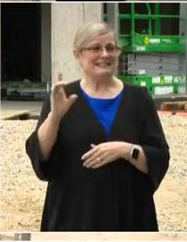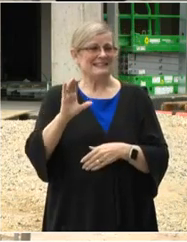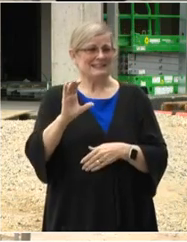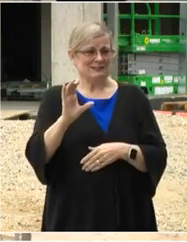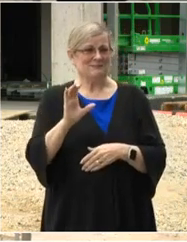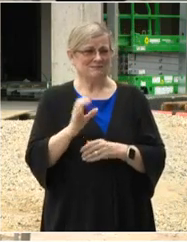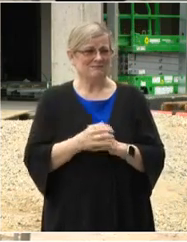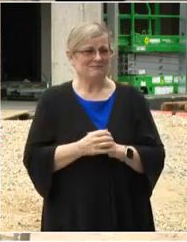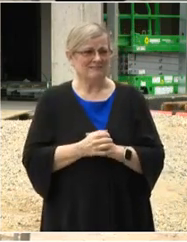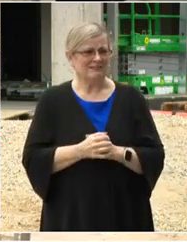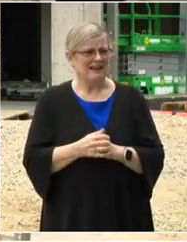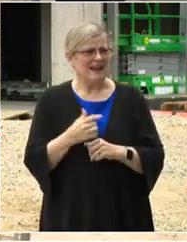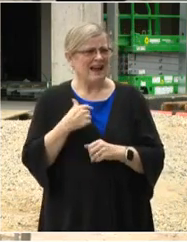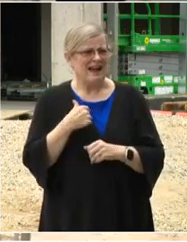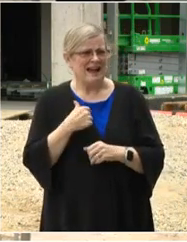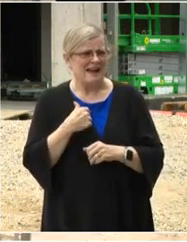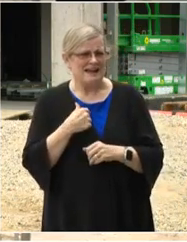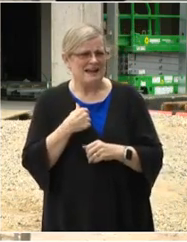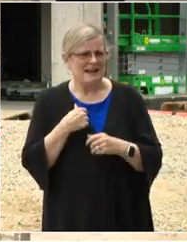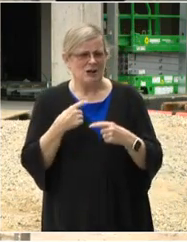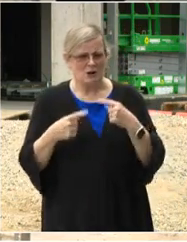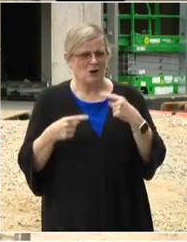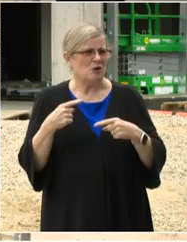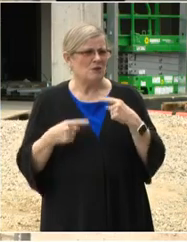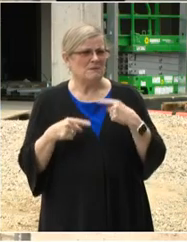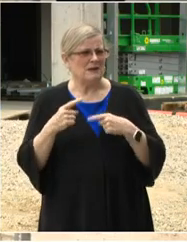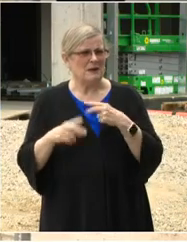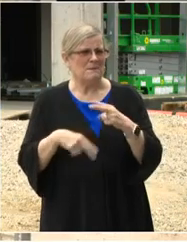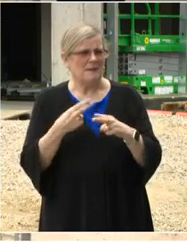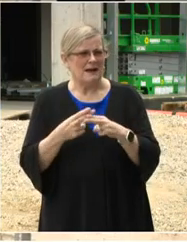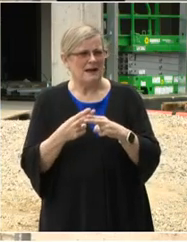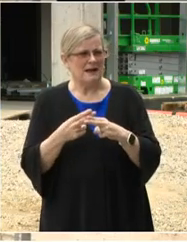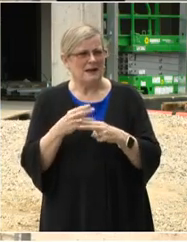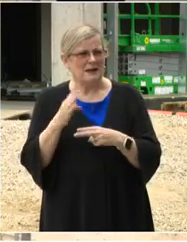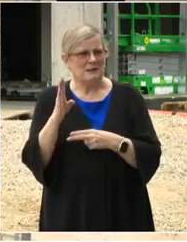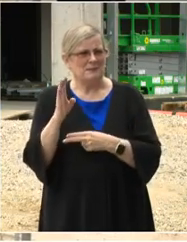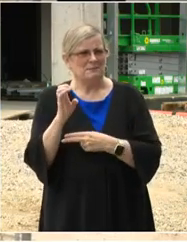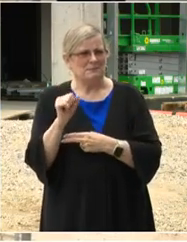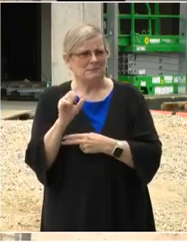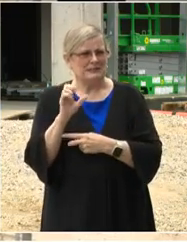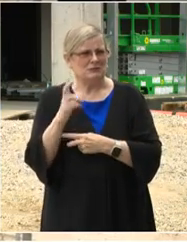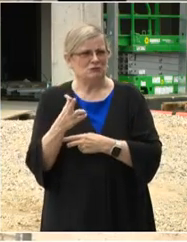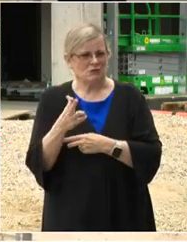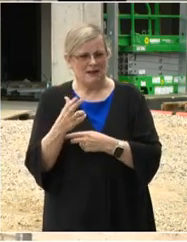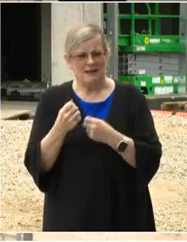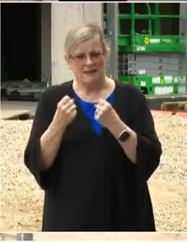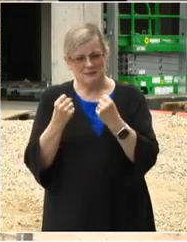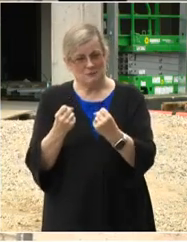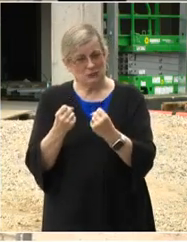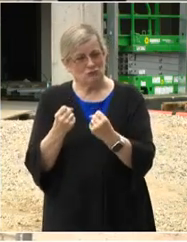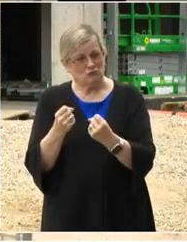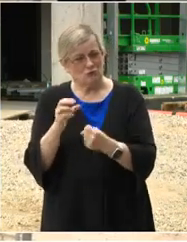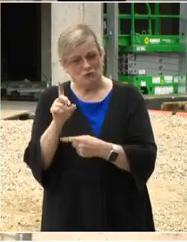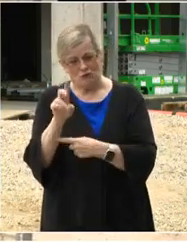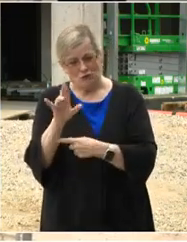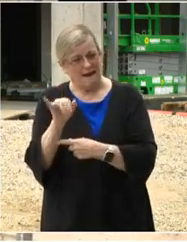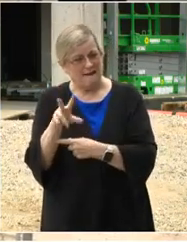question. There's a debate over Beach Drive, whether to close it permanently. Your thoughts on that? Do you feel that the community should close it permanently to traffic?